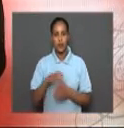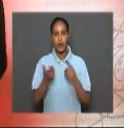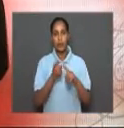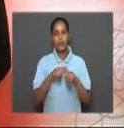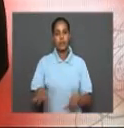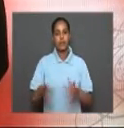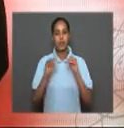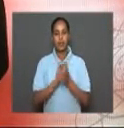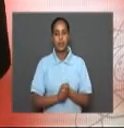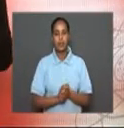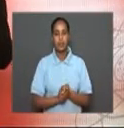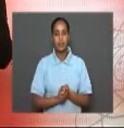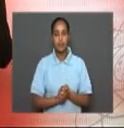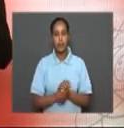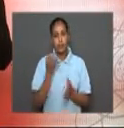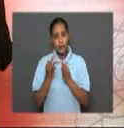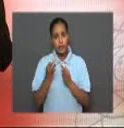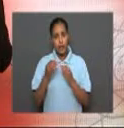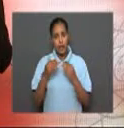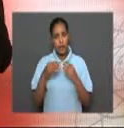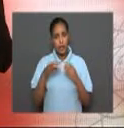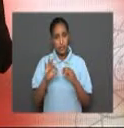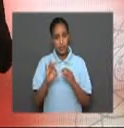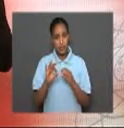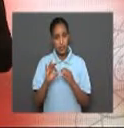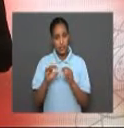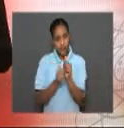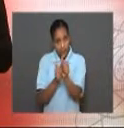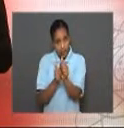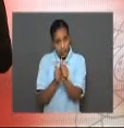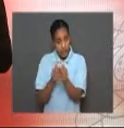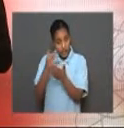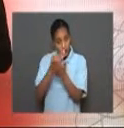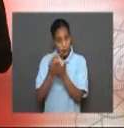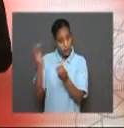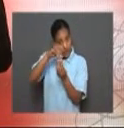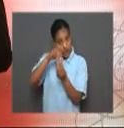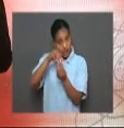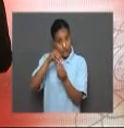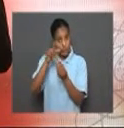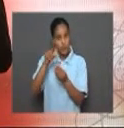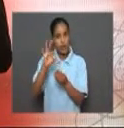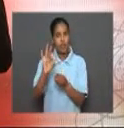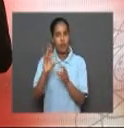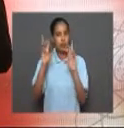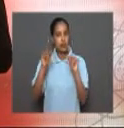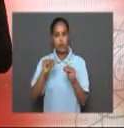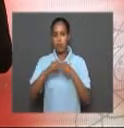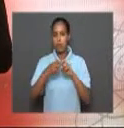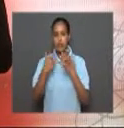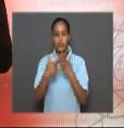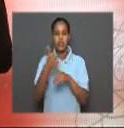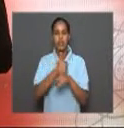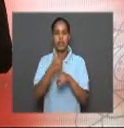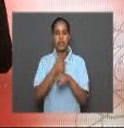Welcome back, students. If you have been attentive to the lesson so far, you will have had no trouble